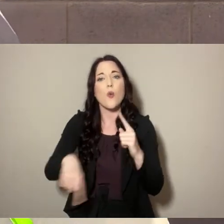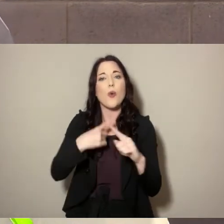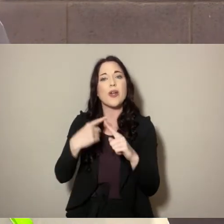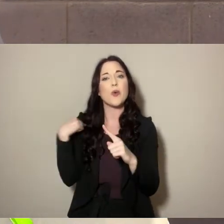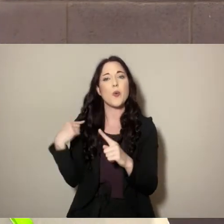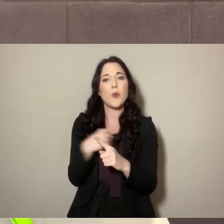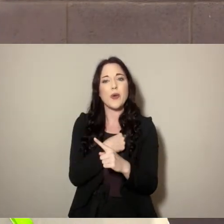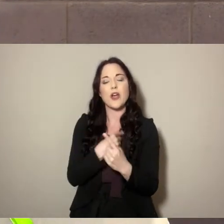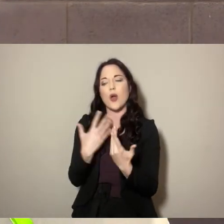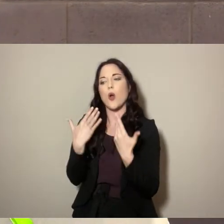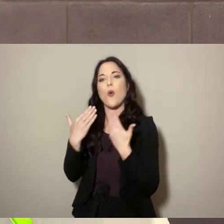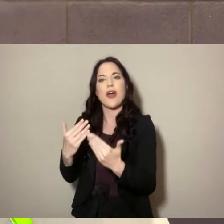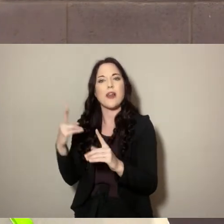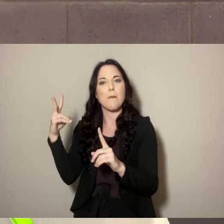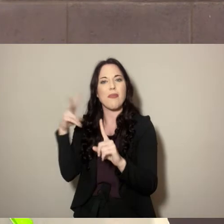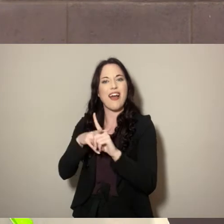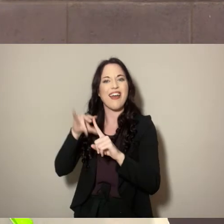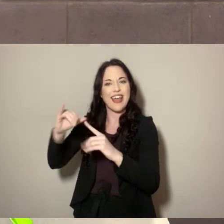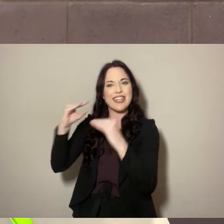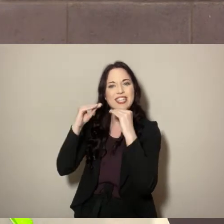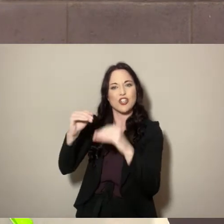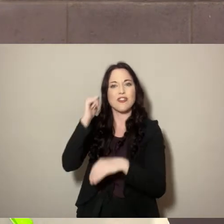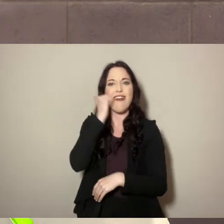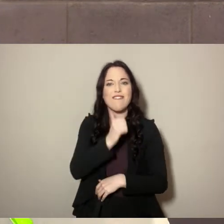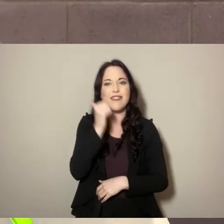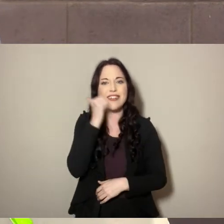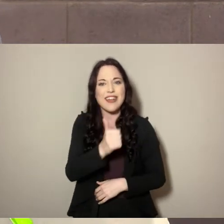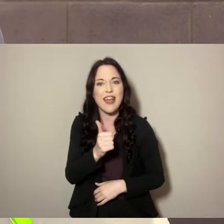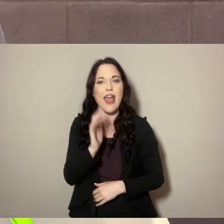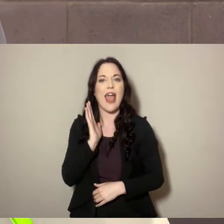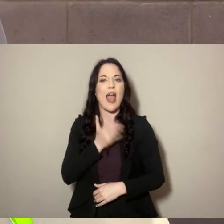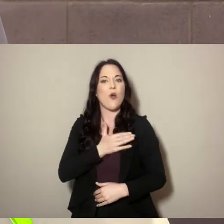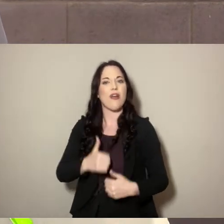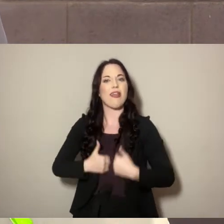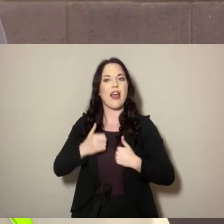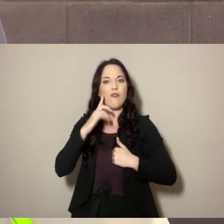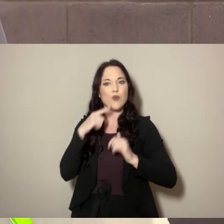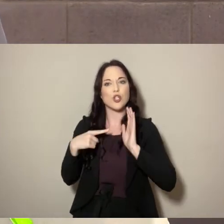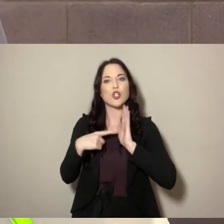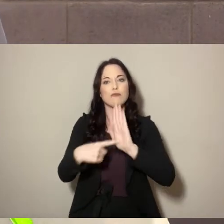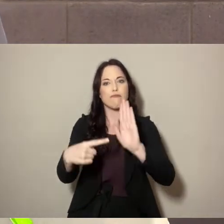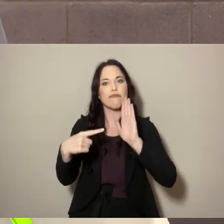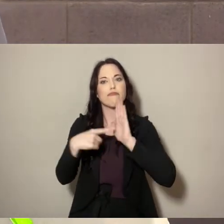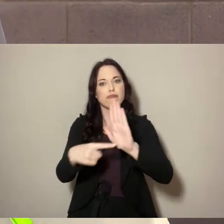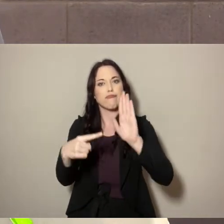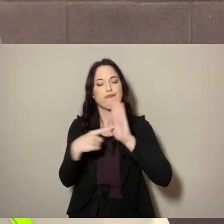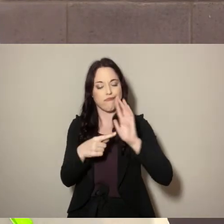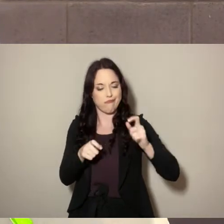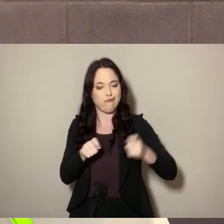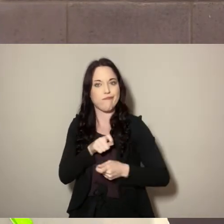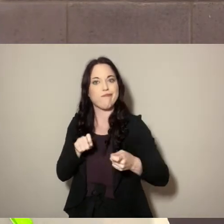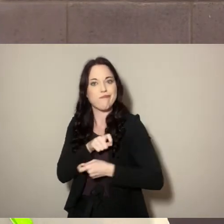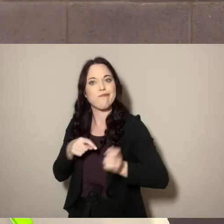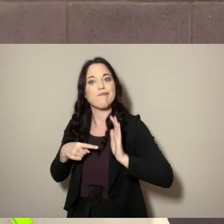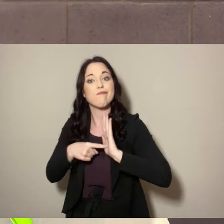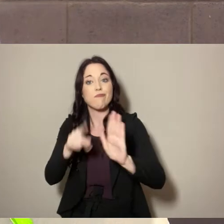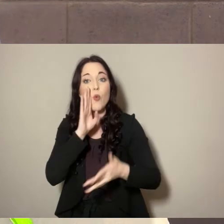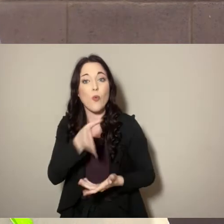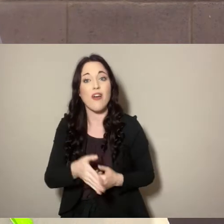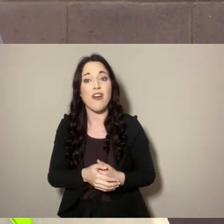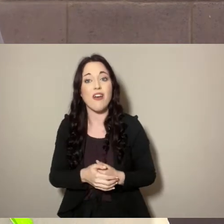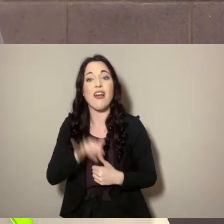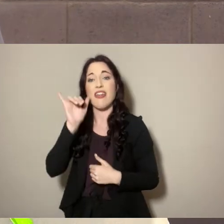day, our lives are characterized by daily transformation. Ultimately, the Sermon on the